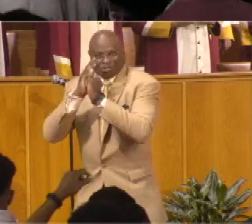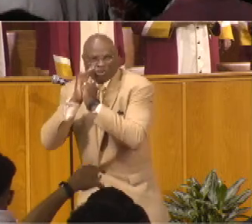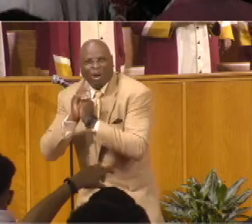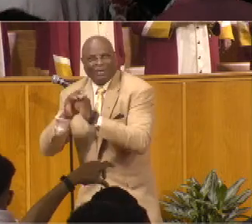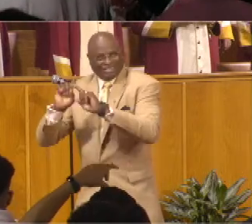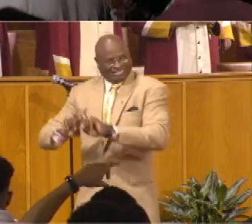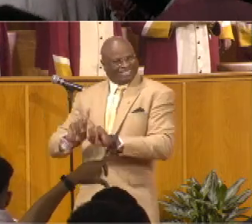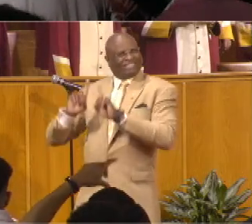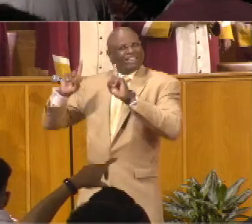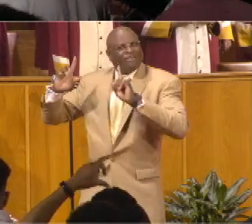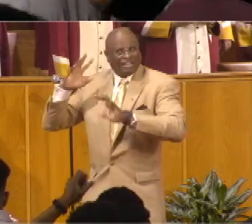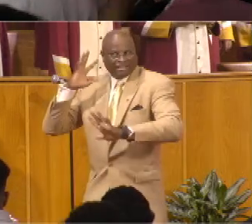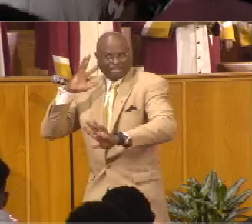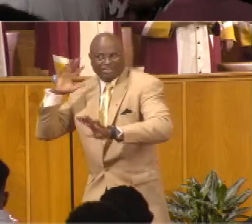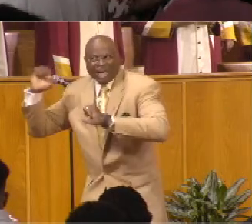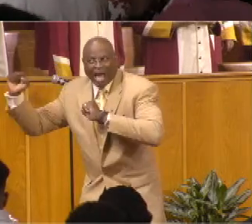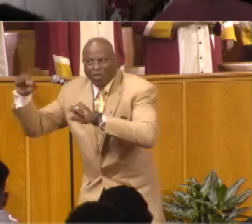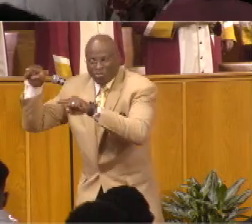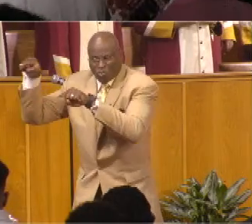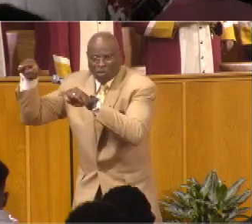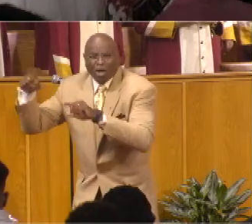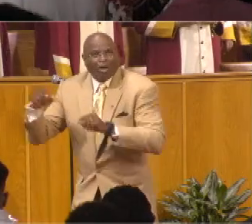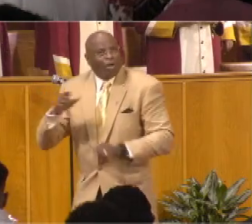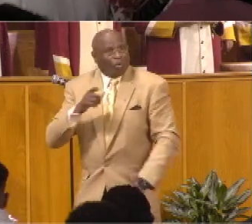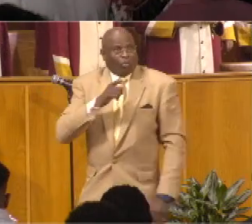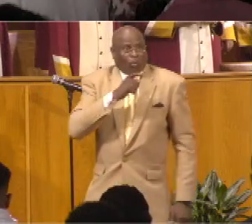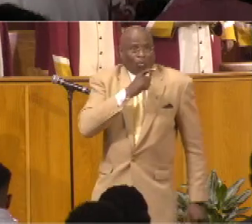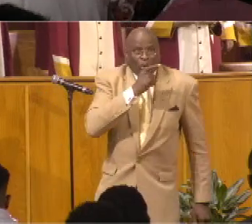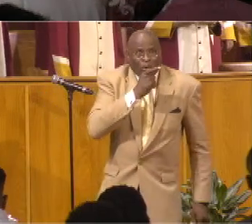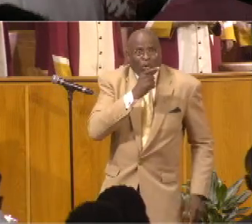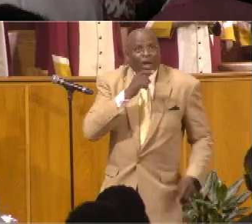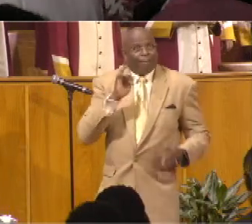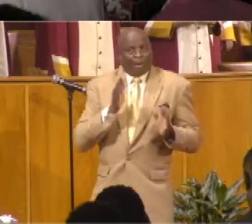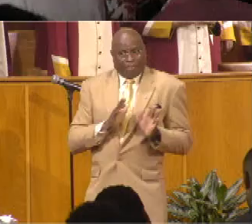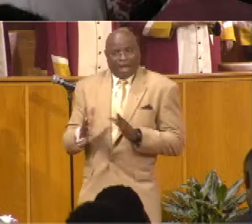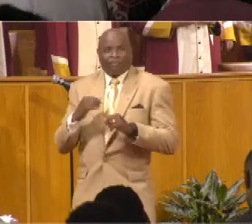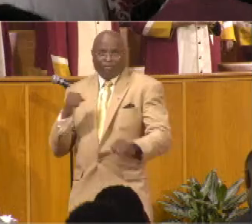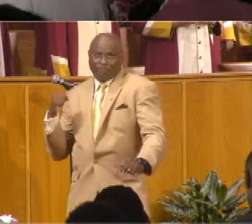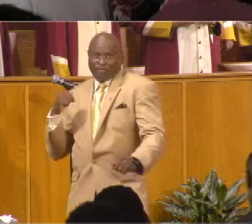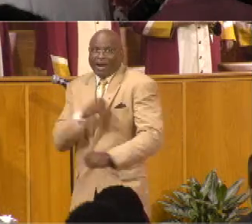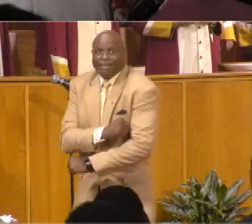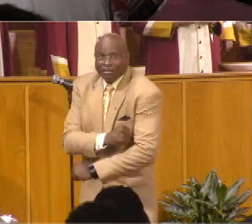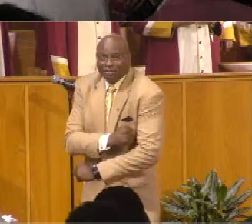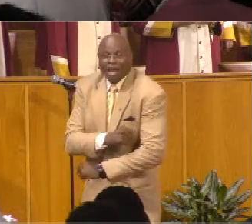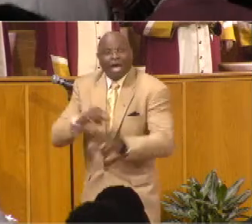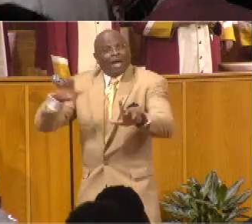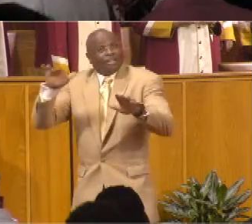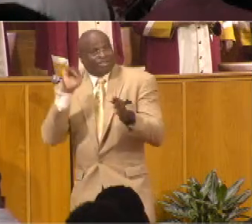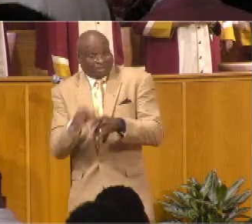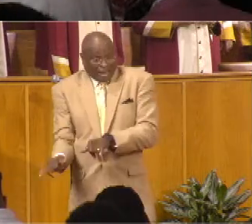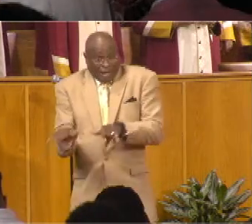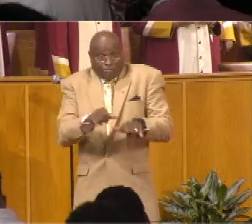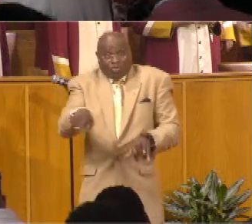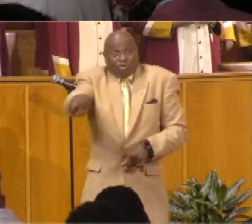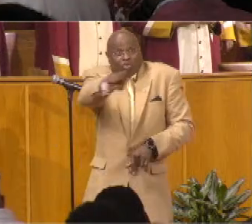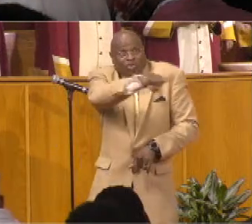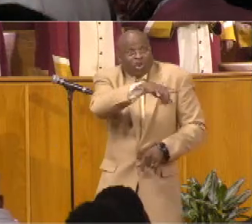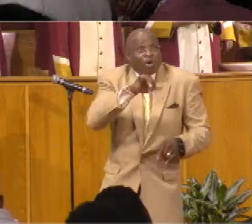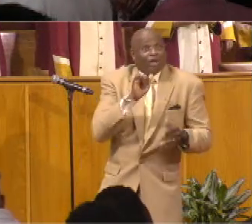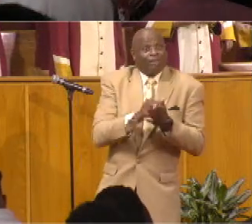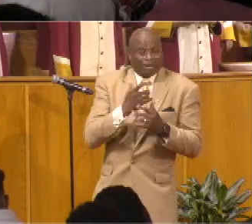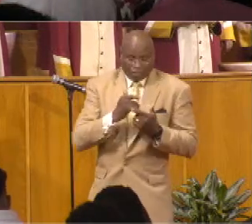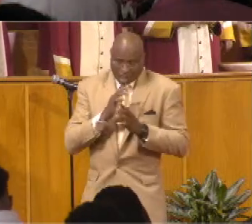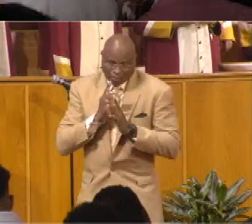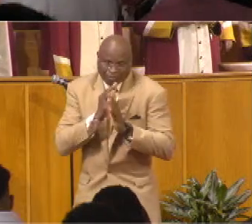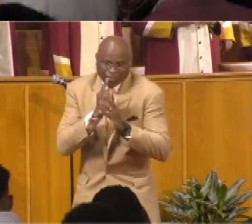an uncertain sound, who will prepare for battle? So likewise you, unless you utter by the